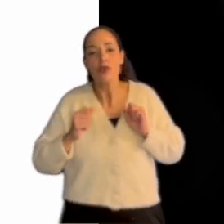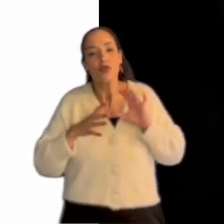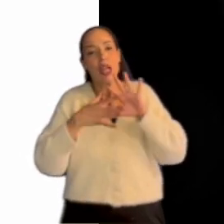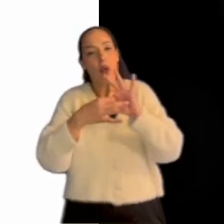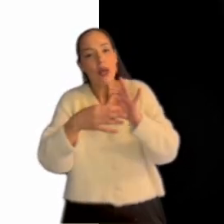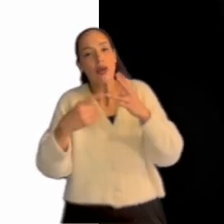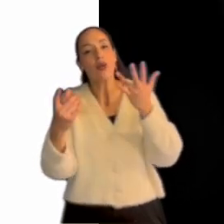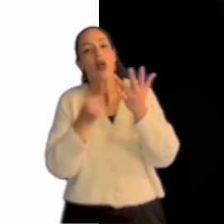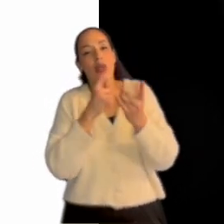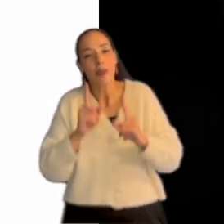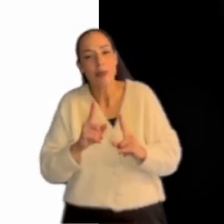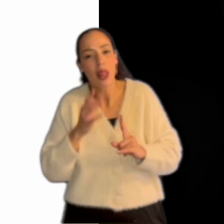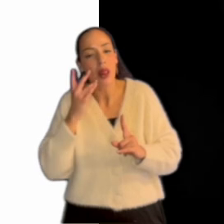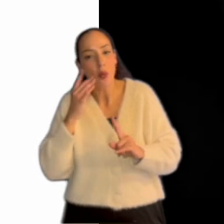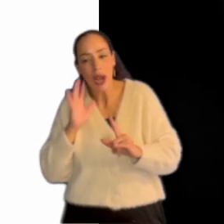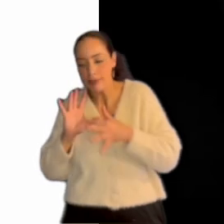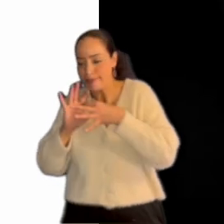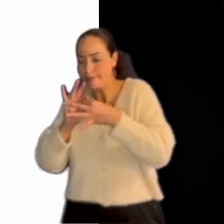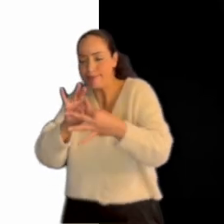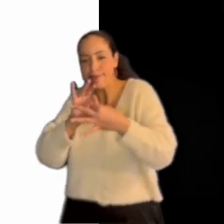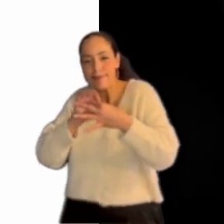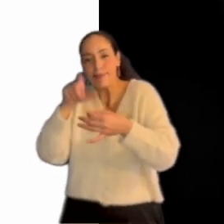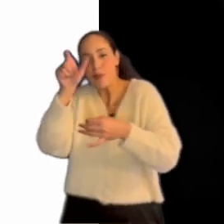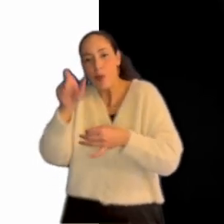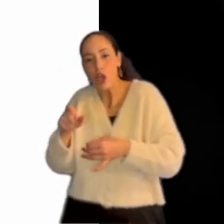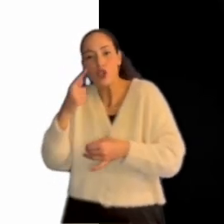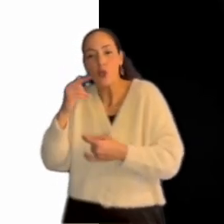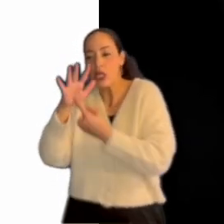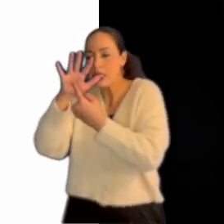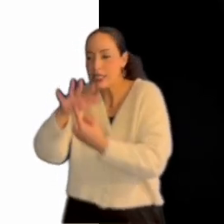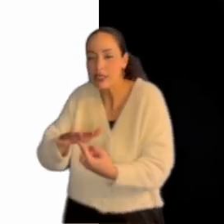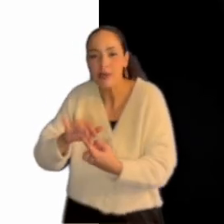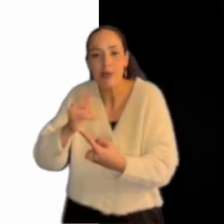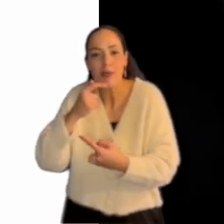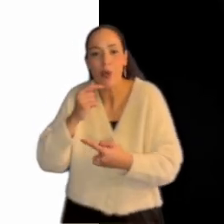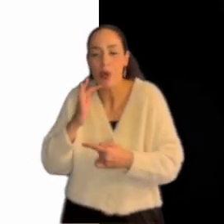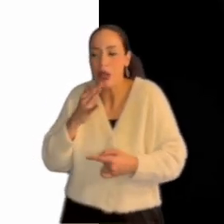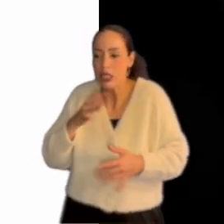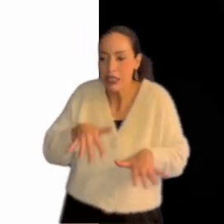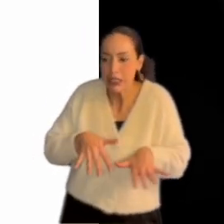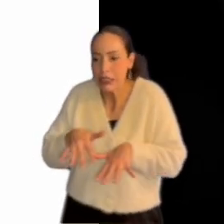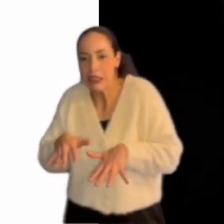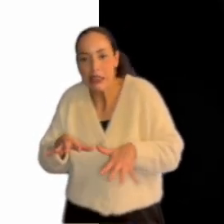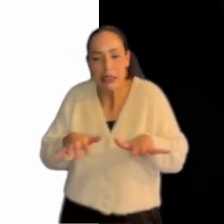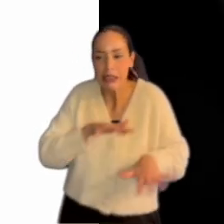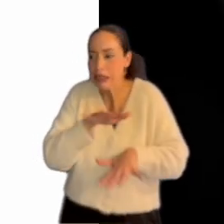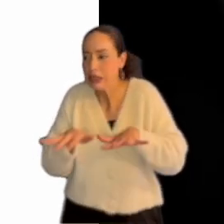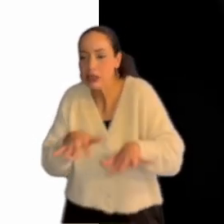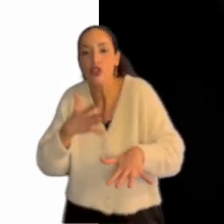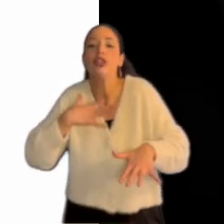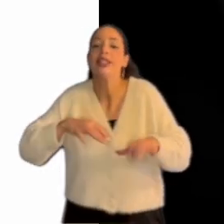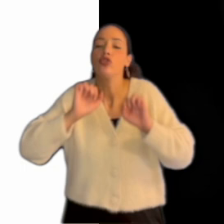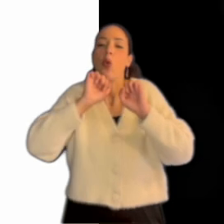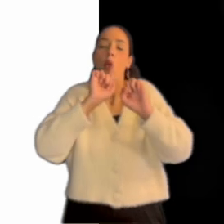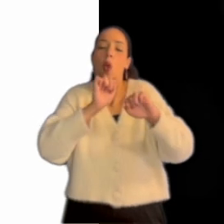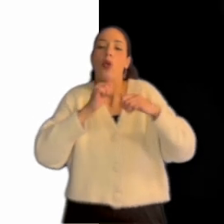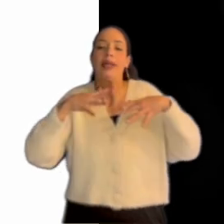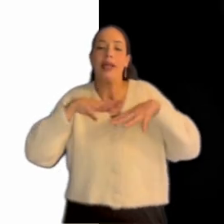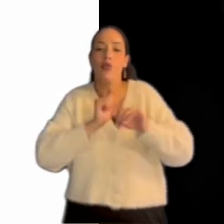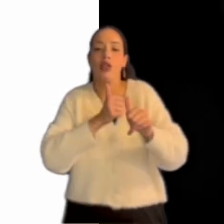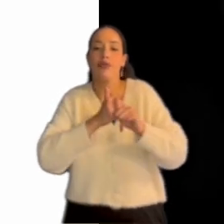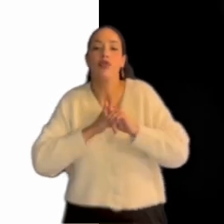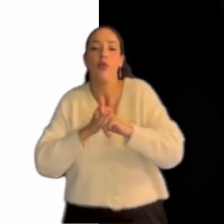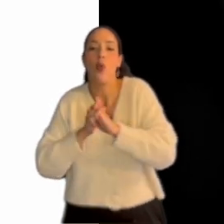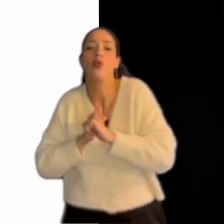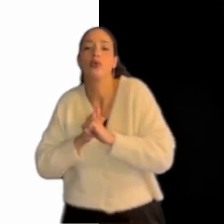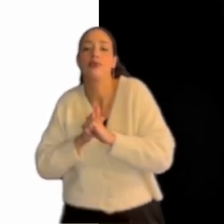fall, and so it's essential that you have your own networks of support to create those flickers of light to guide you out again. After all, you cannot